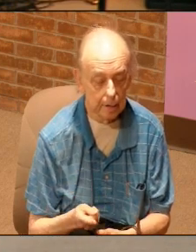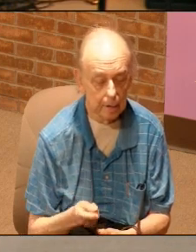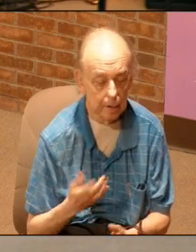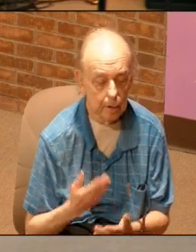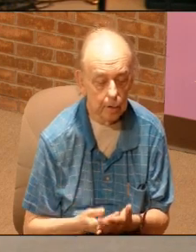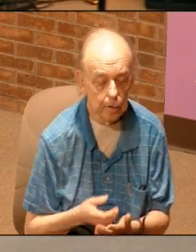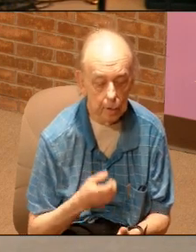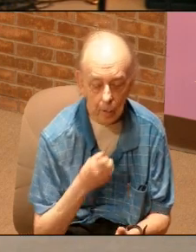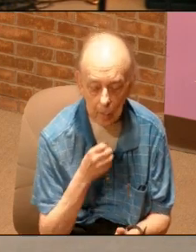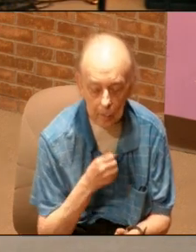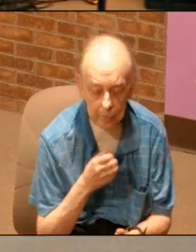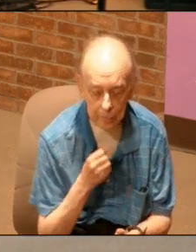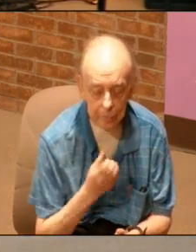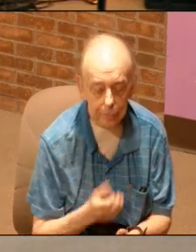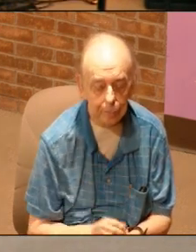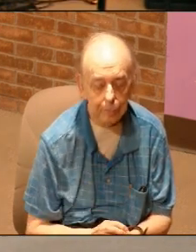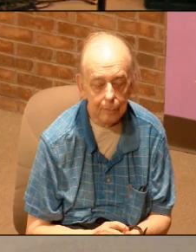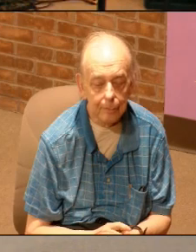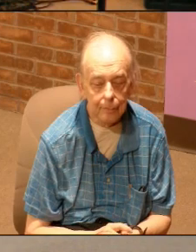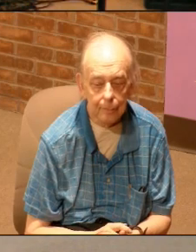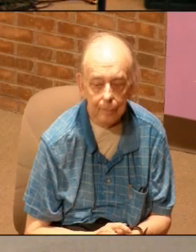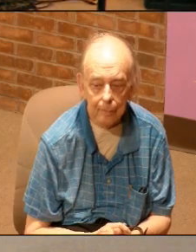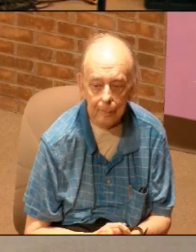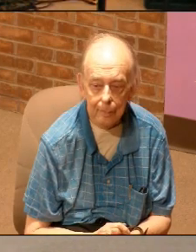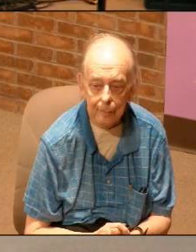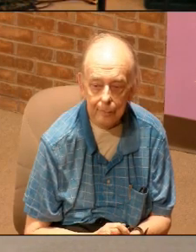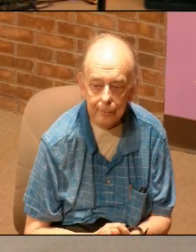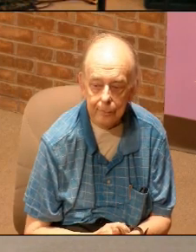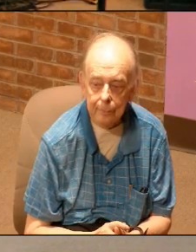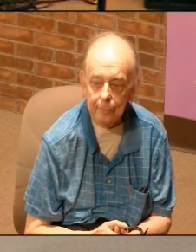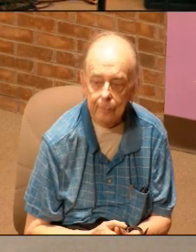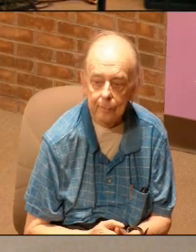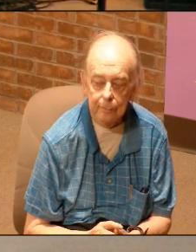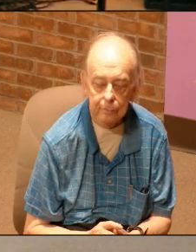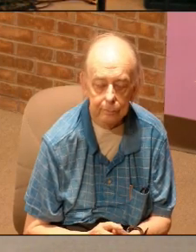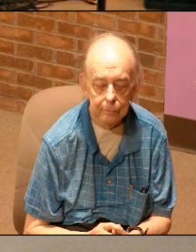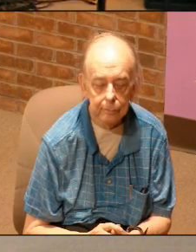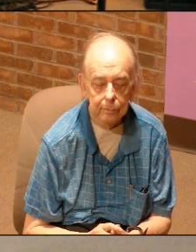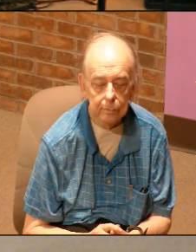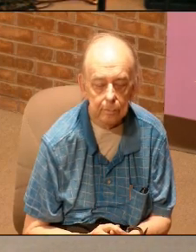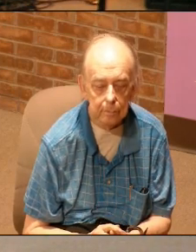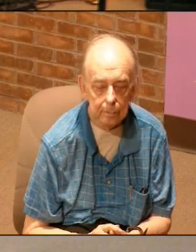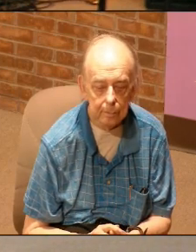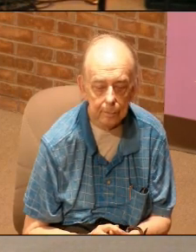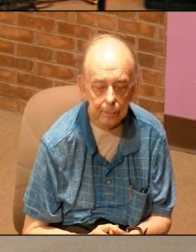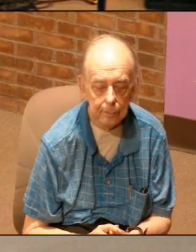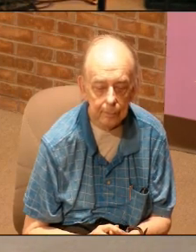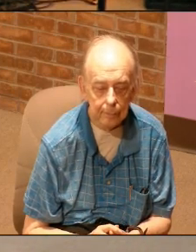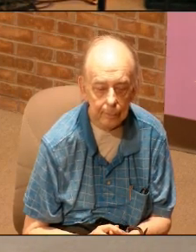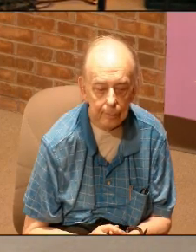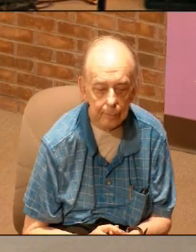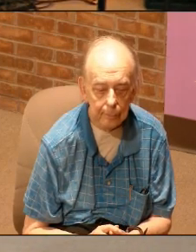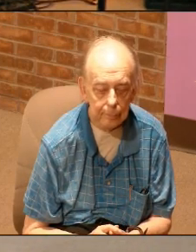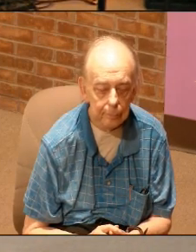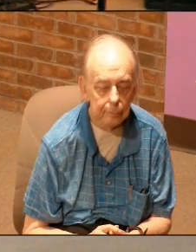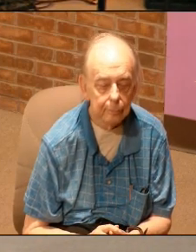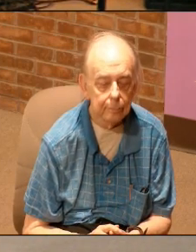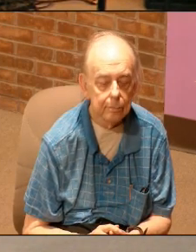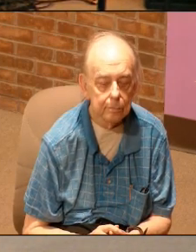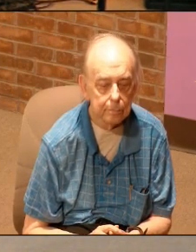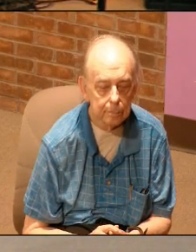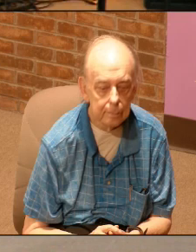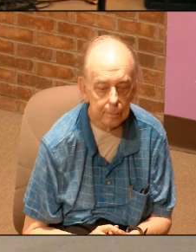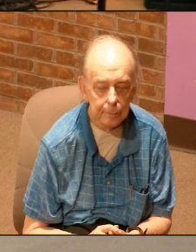Orange juice. Okay? That ain't going to work because chocolate does not go with orange juice.